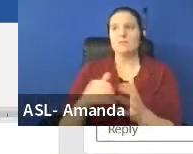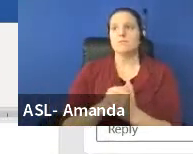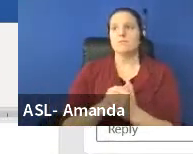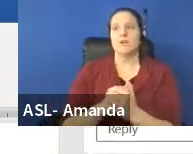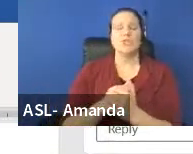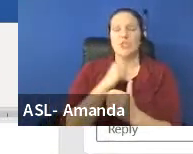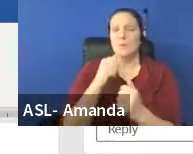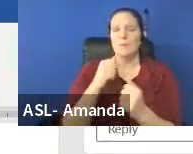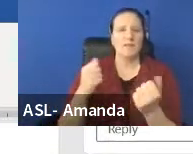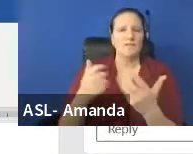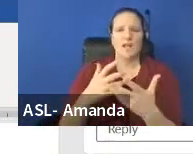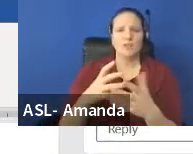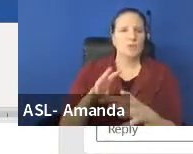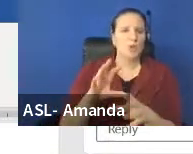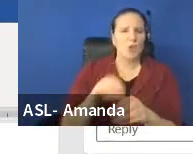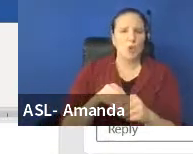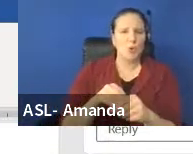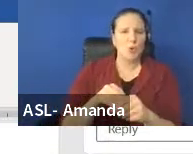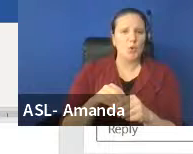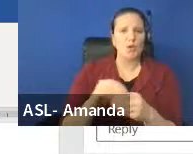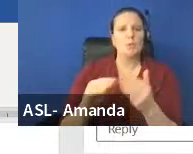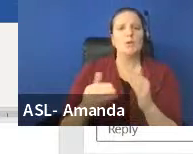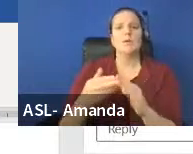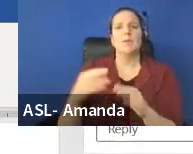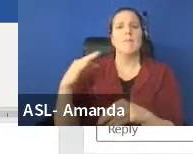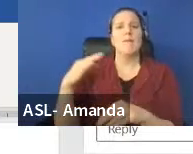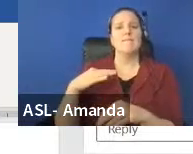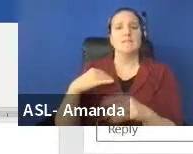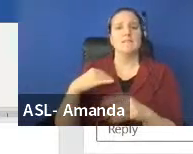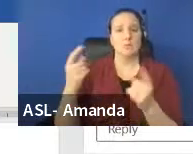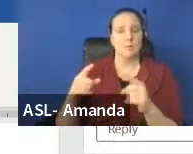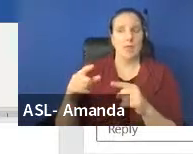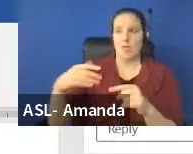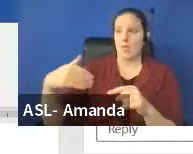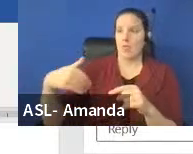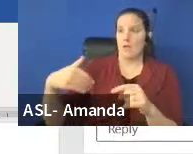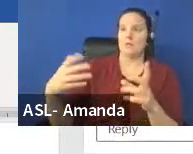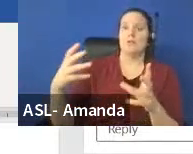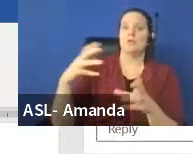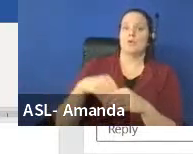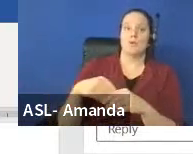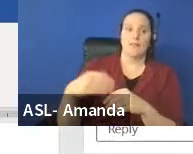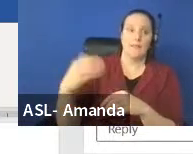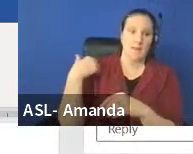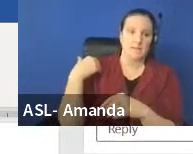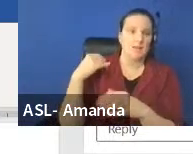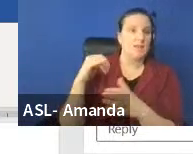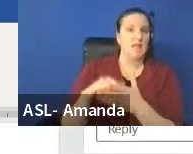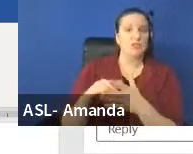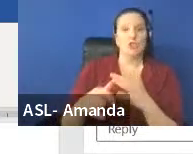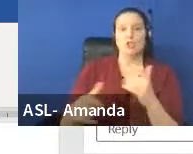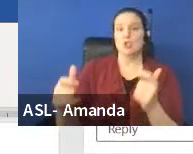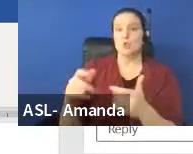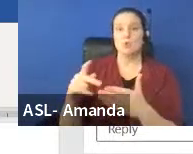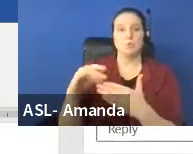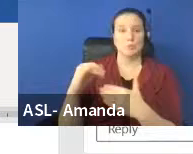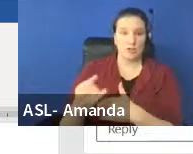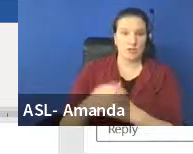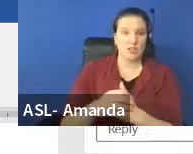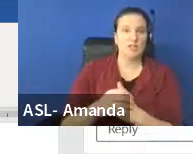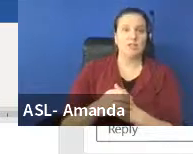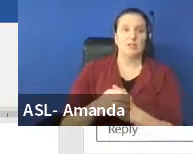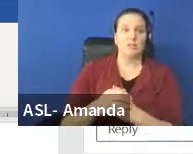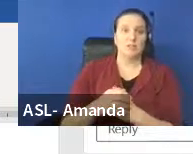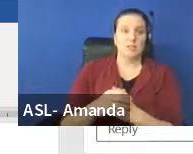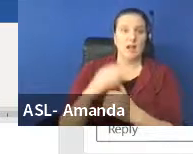Don't be afraid to include things in the community benefits agreements that haven't been included in the past. This is a huge project, And I